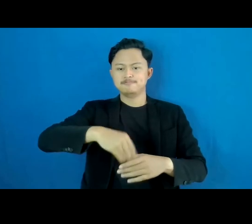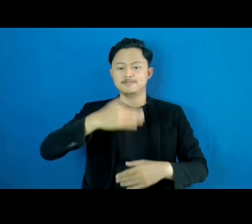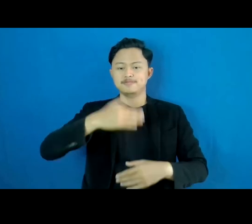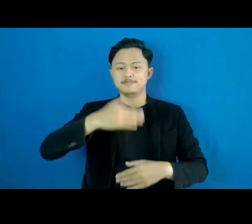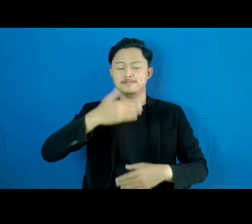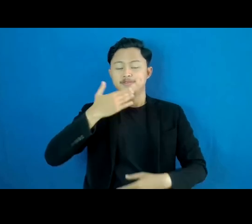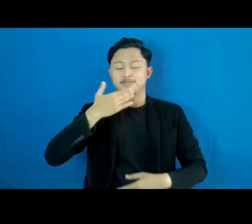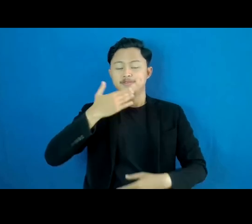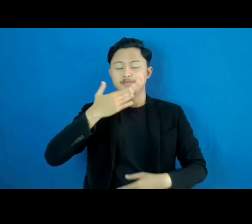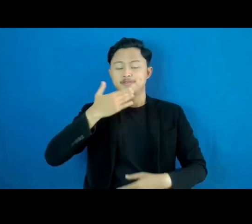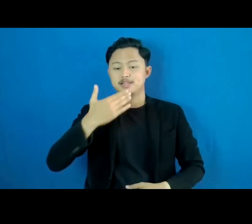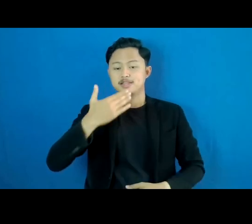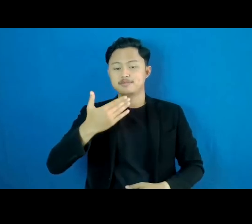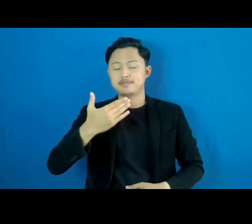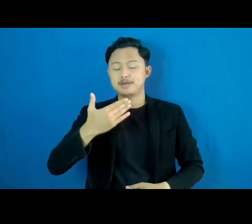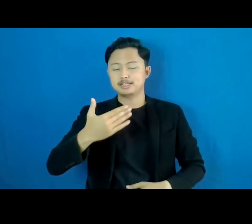enthusiasm.